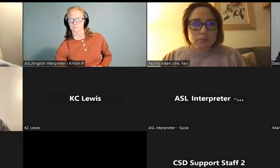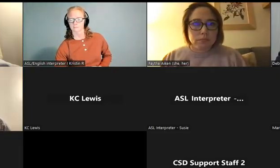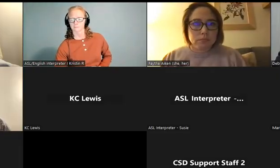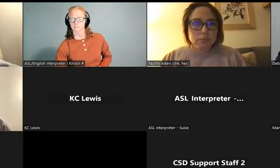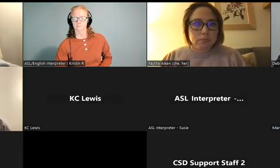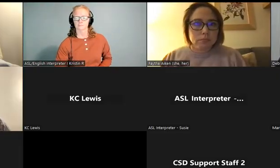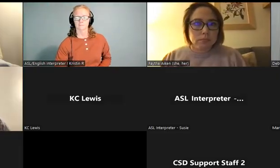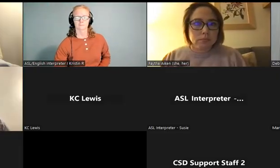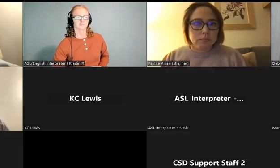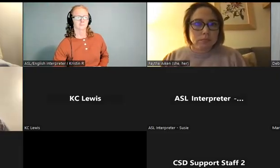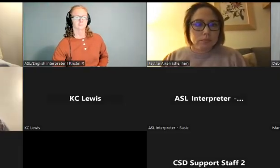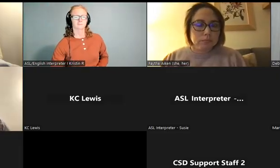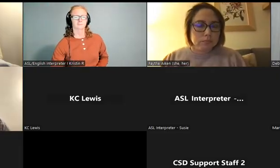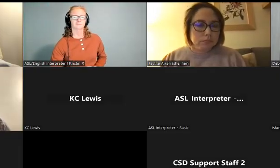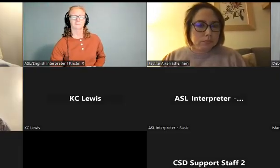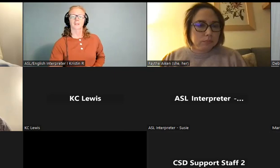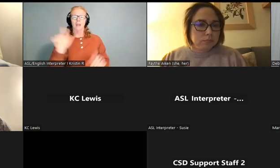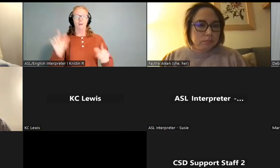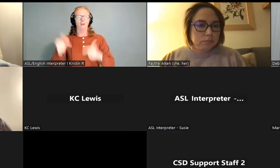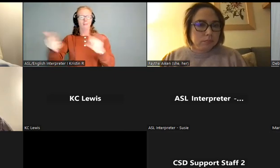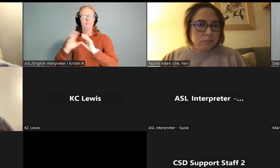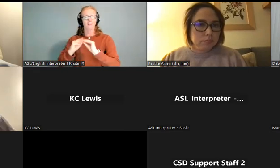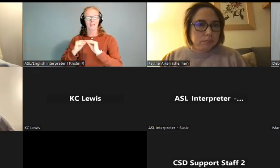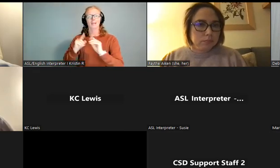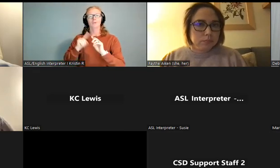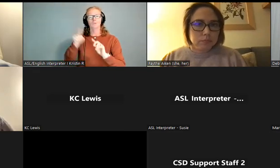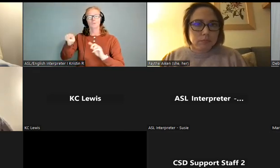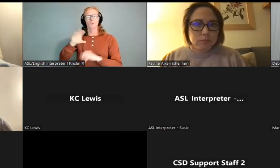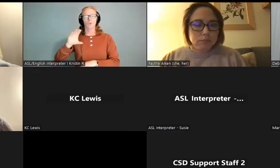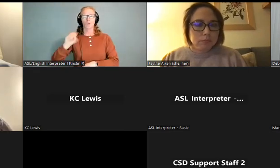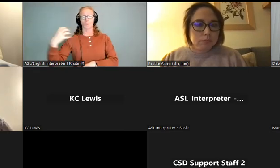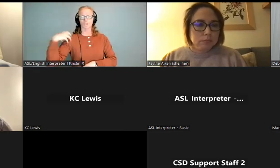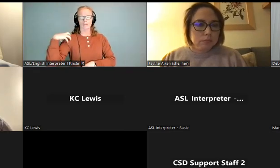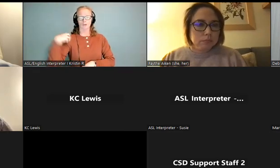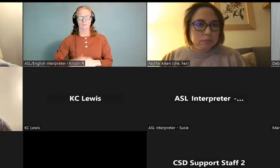Now I would like to turn the meeting over to the co-chairs